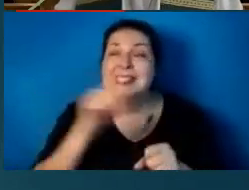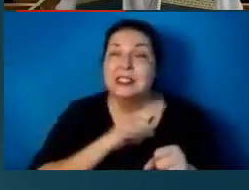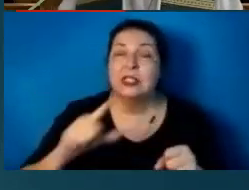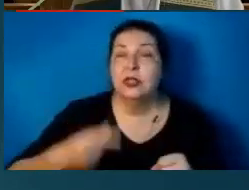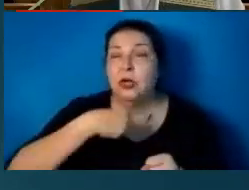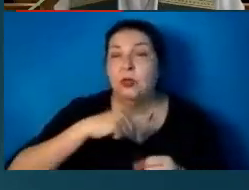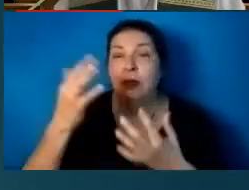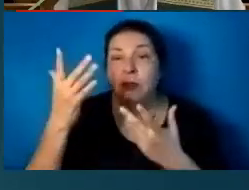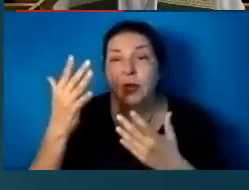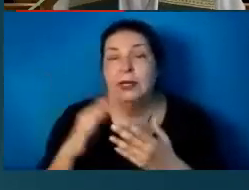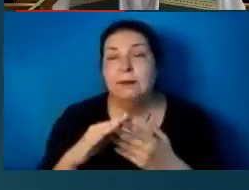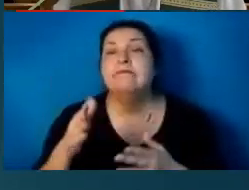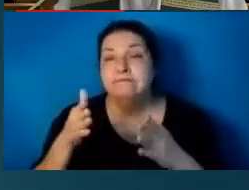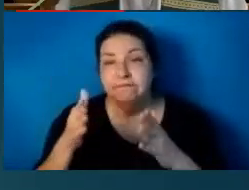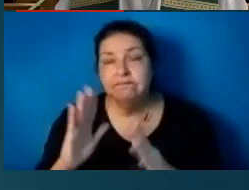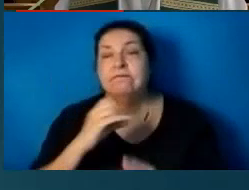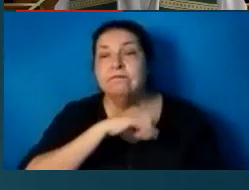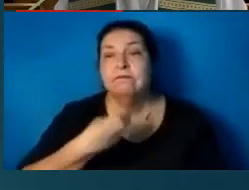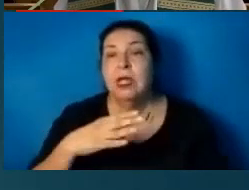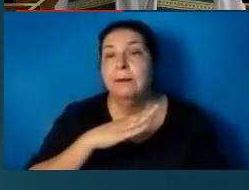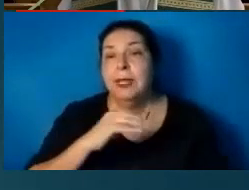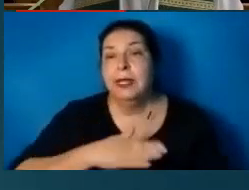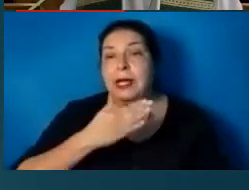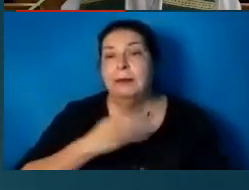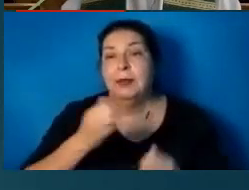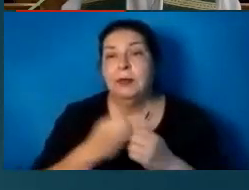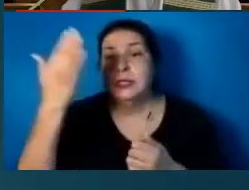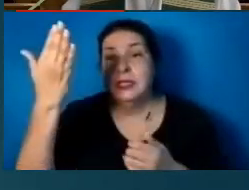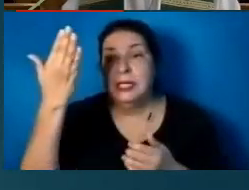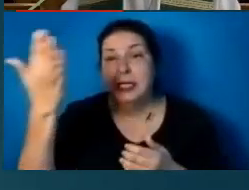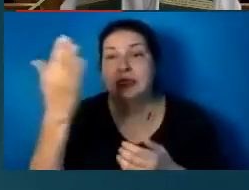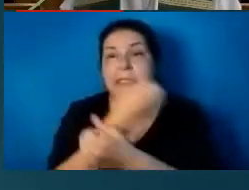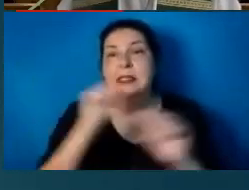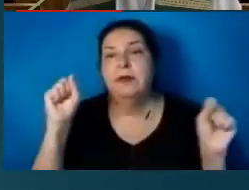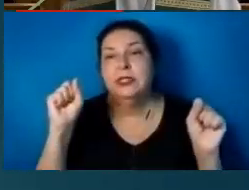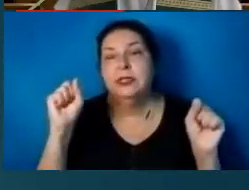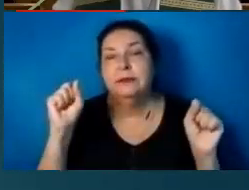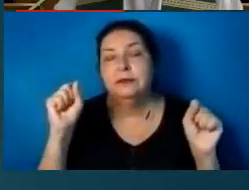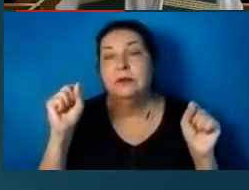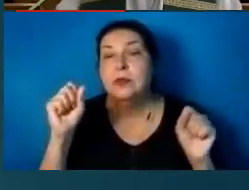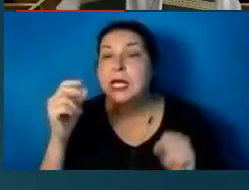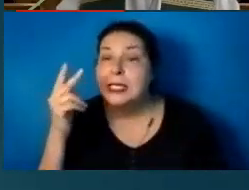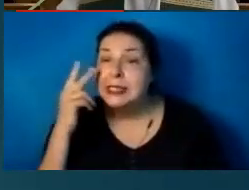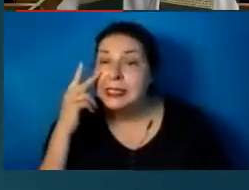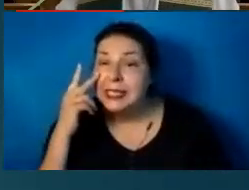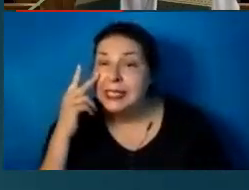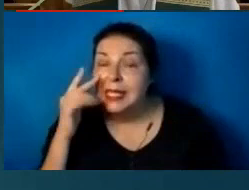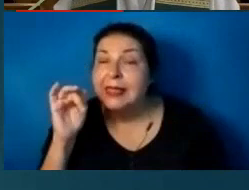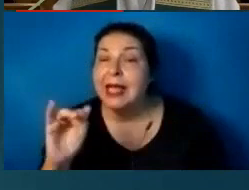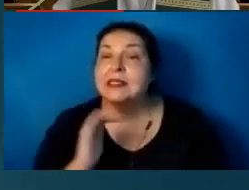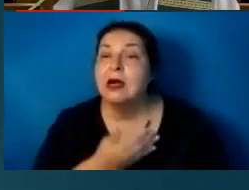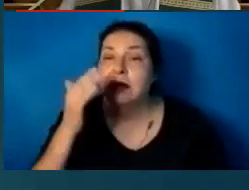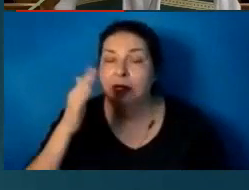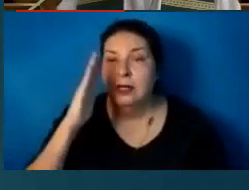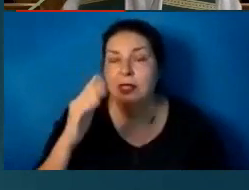waited. Let us rejoice and be glad in his salvation." See, this is our God. We